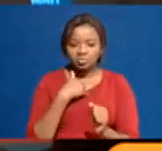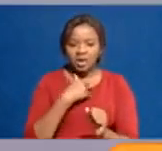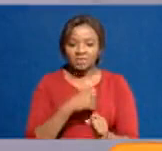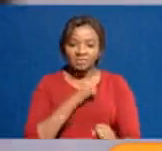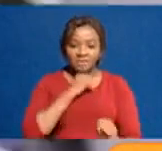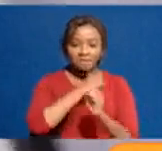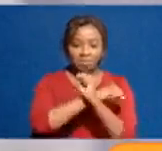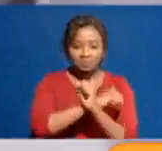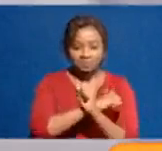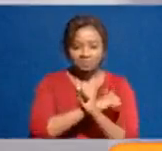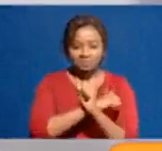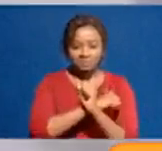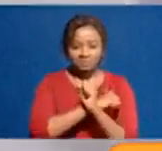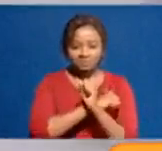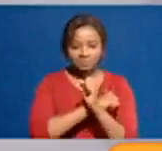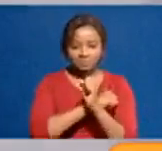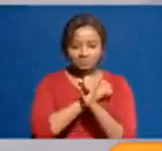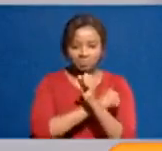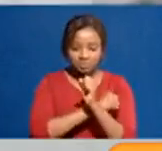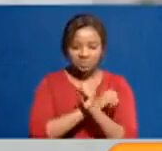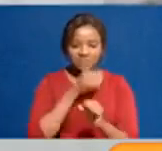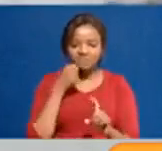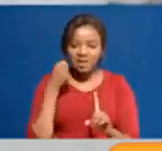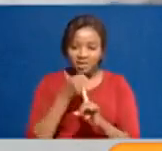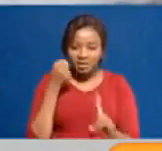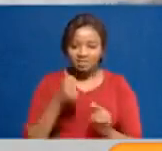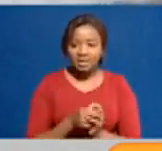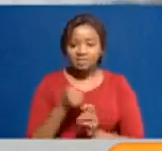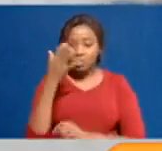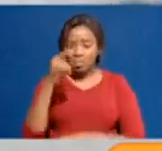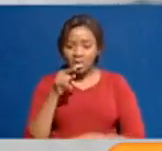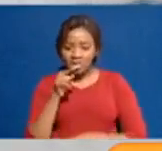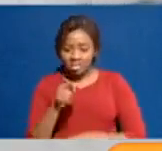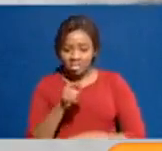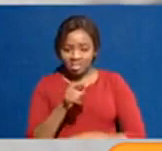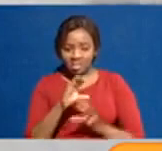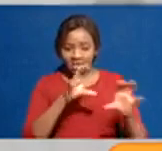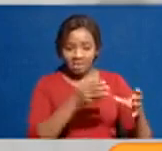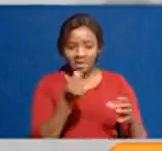health. According to the reports, the company will pump up to 70 billion Kenya